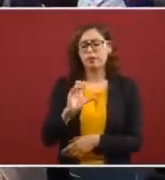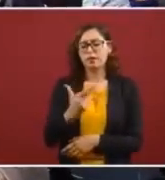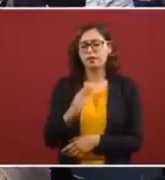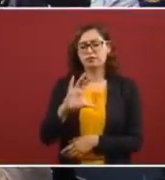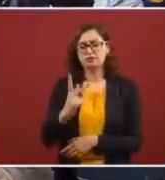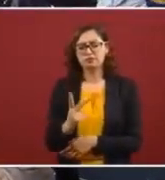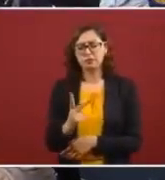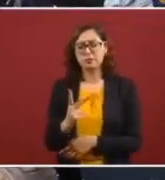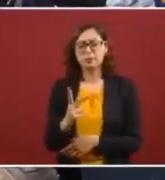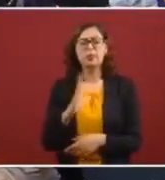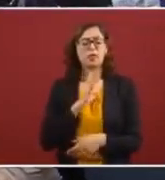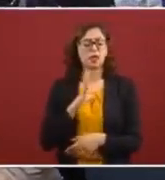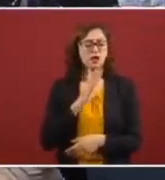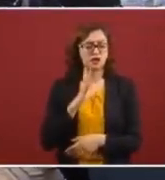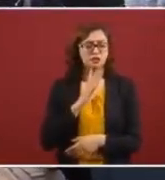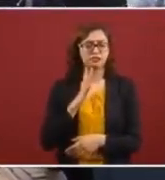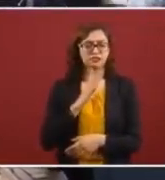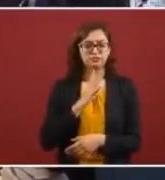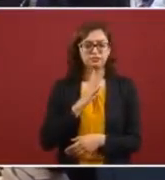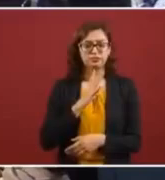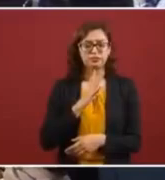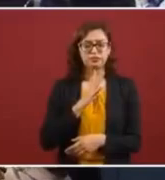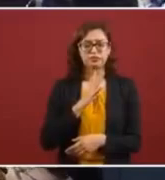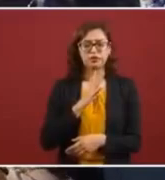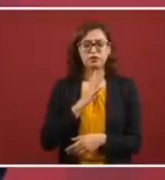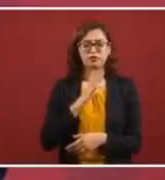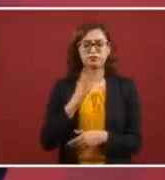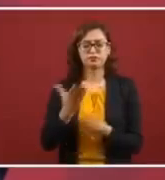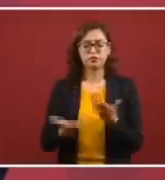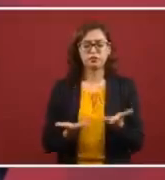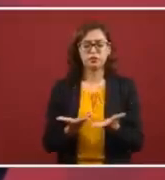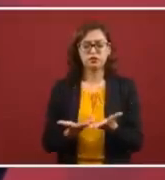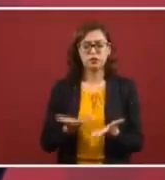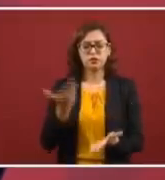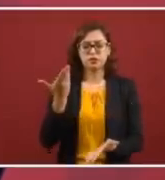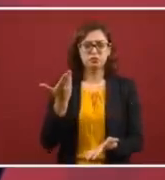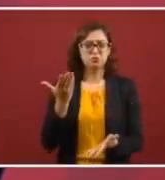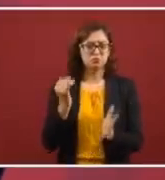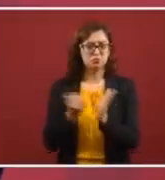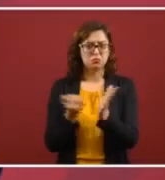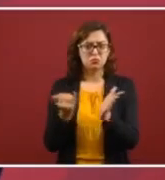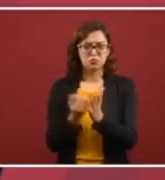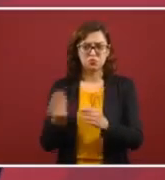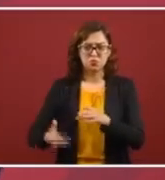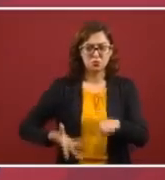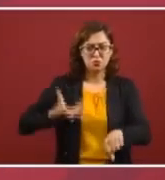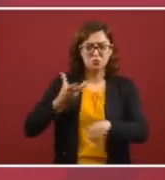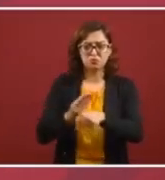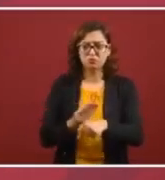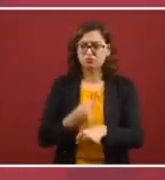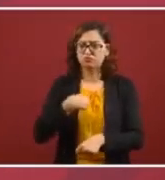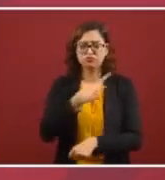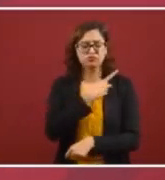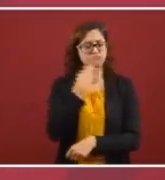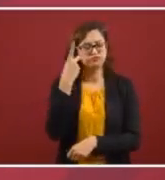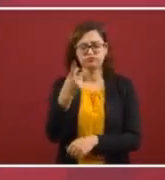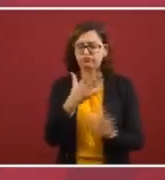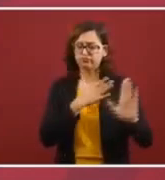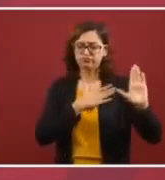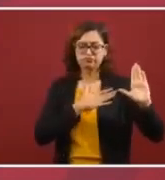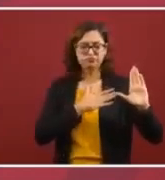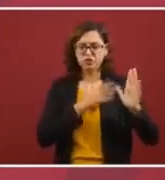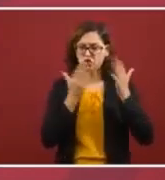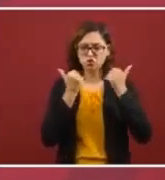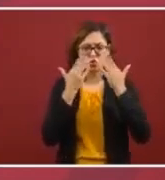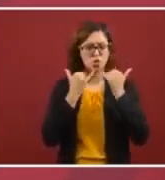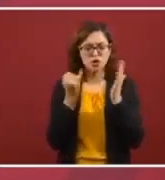the people from Hacienda, this project, that they've increased taxes. We had